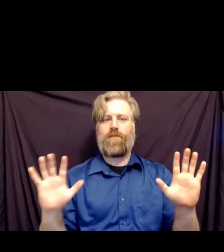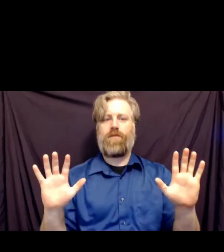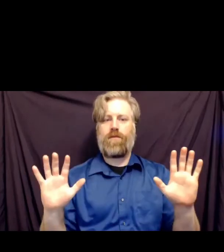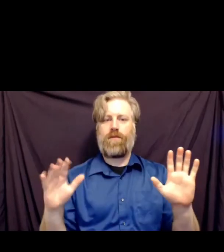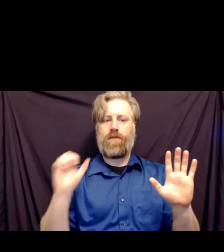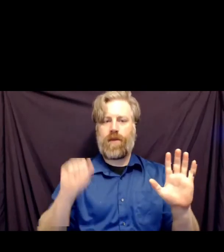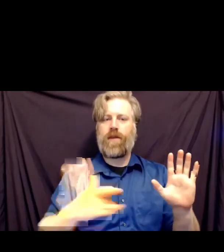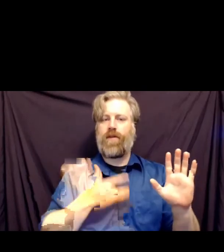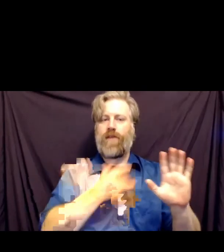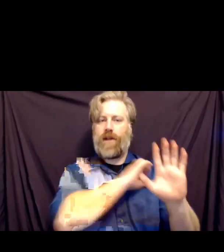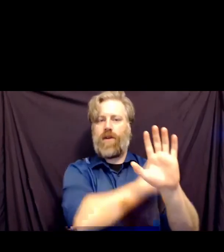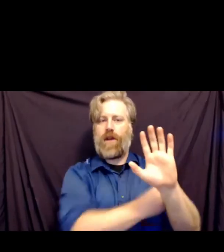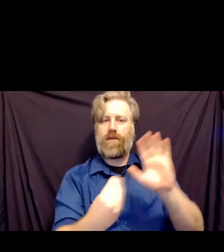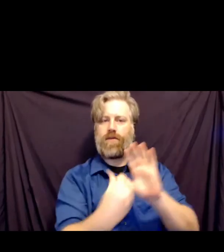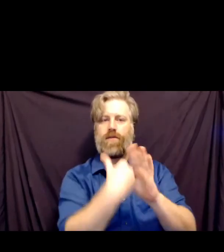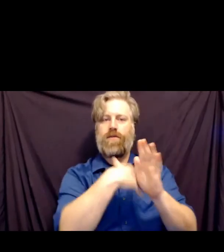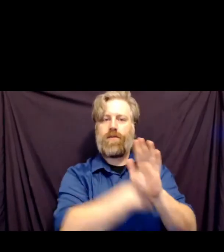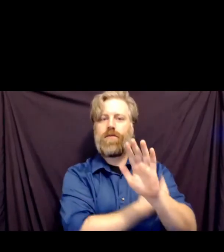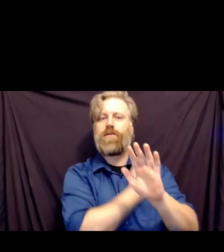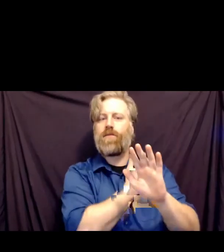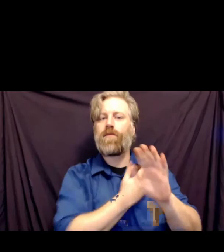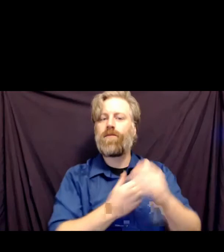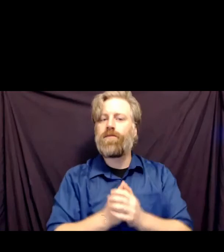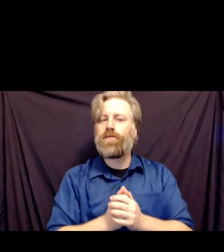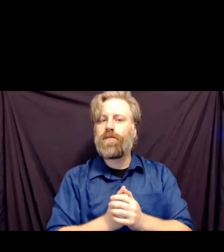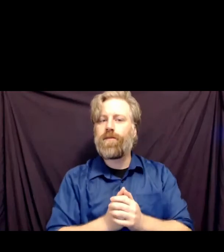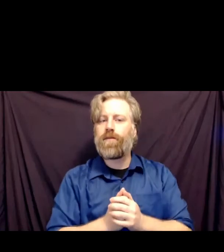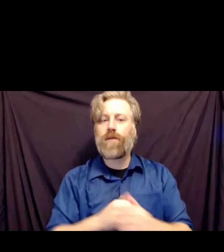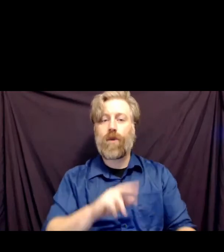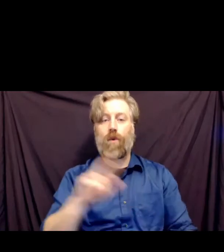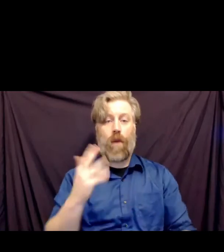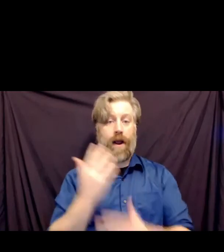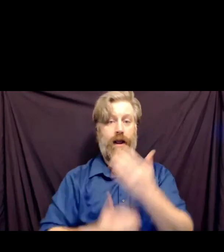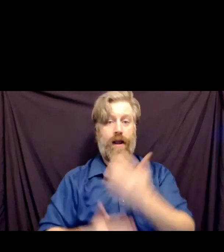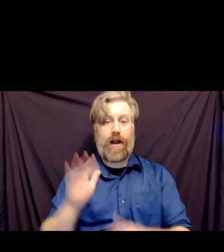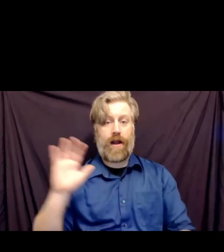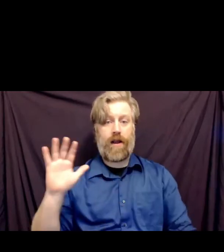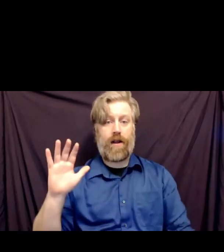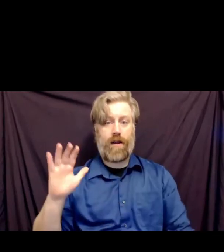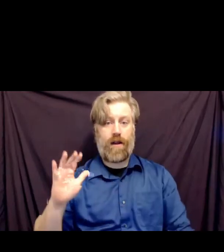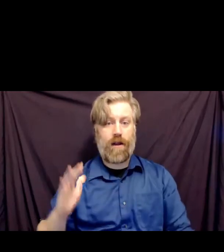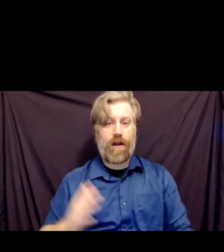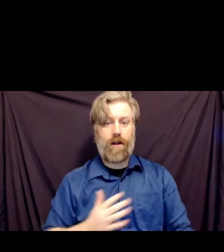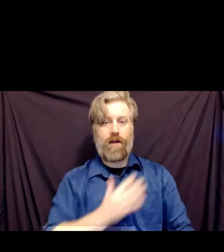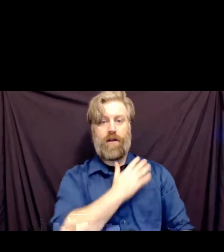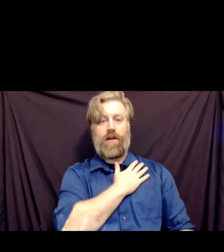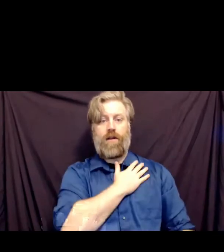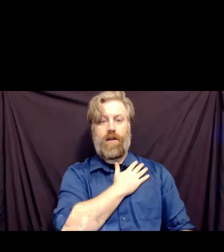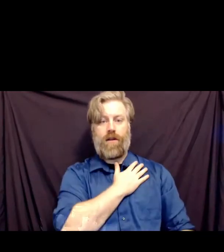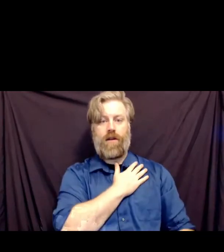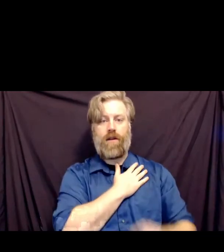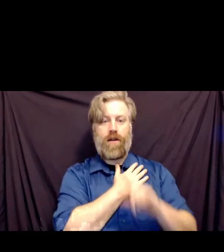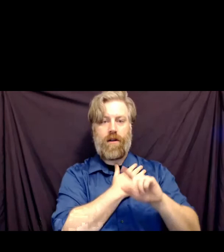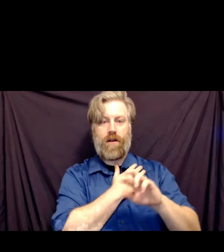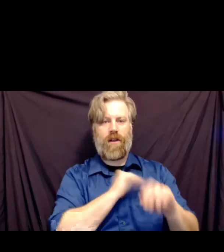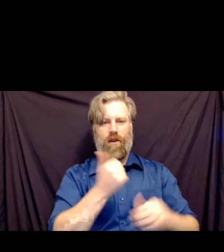energy. And then you bring your right hand in front of the upper chest and the left hand in front of the lower dantian.